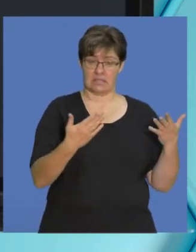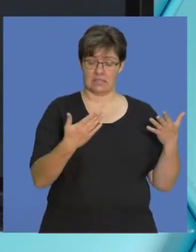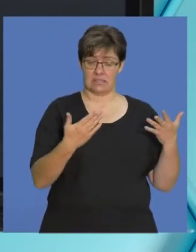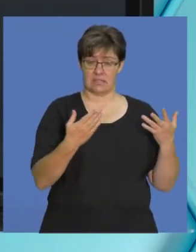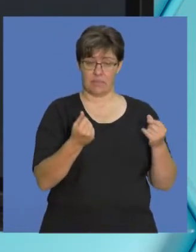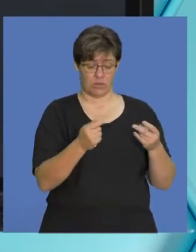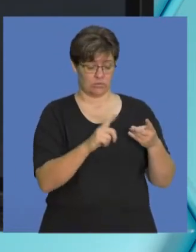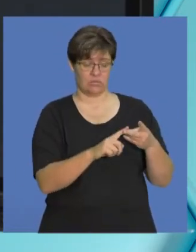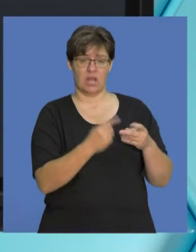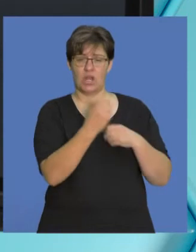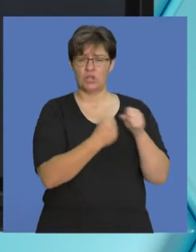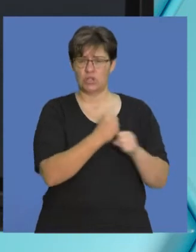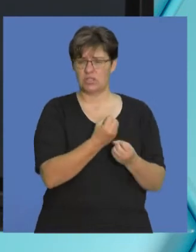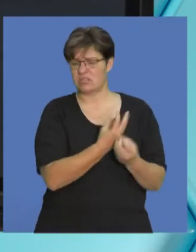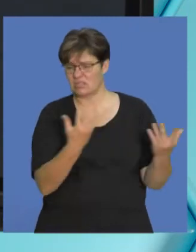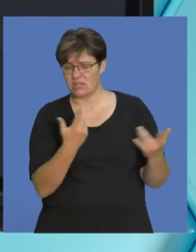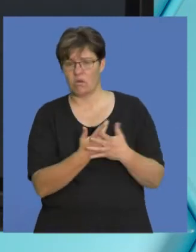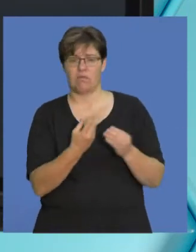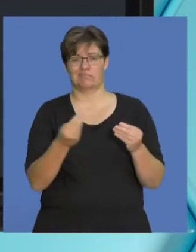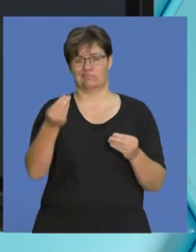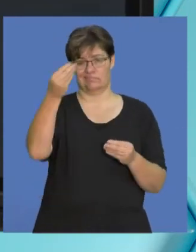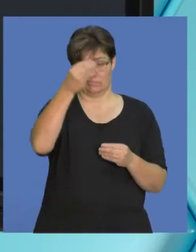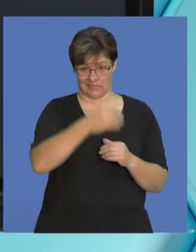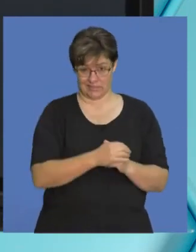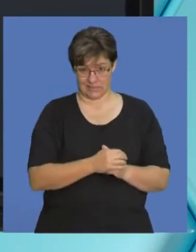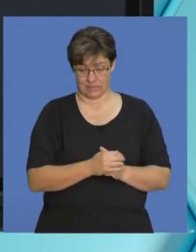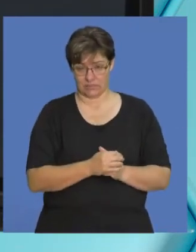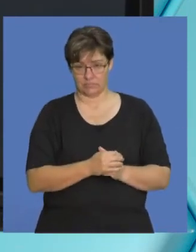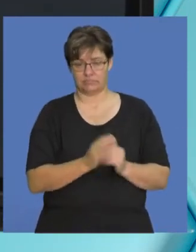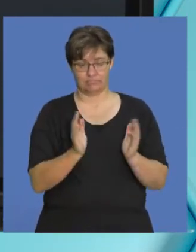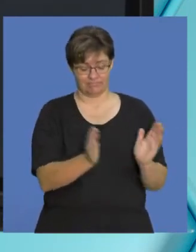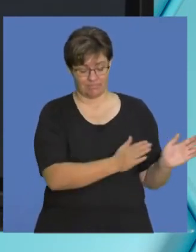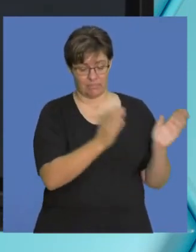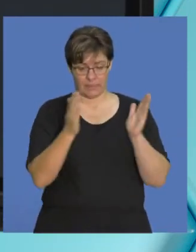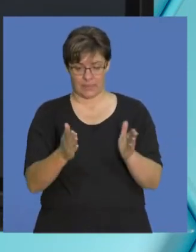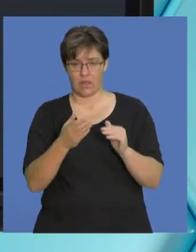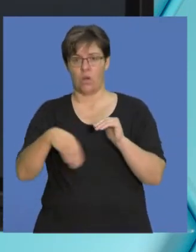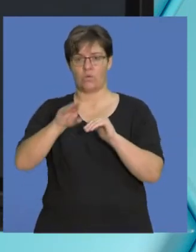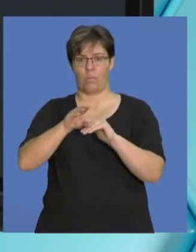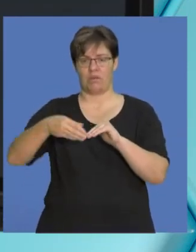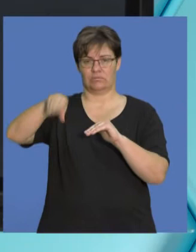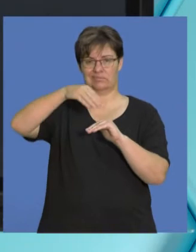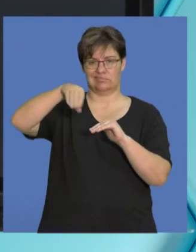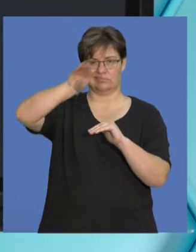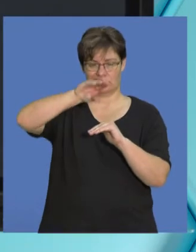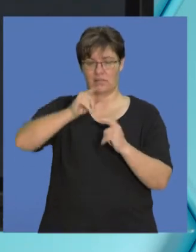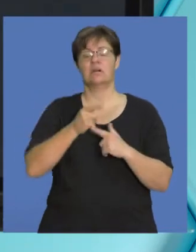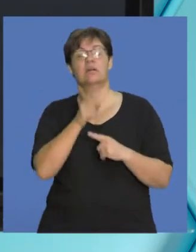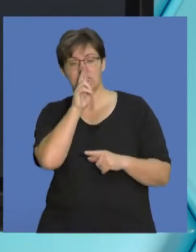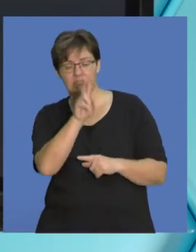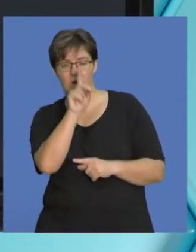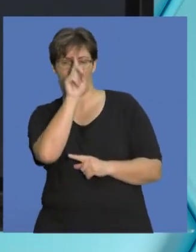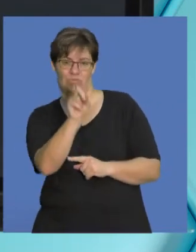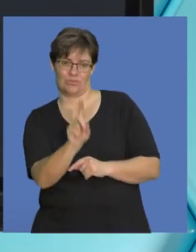amount, the number of years, or the interest rate. Now let's look at some compound growth and see what are the types